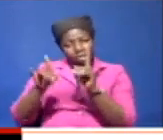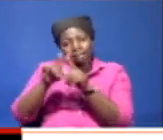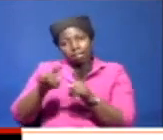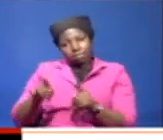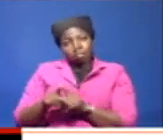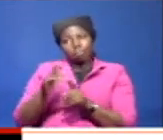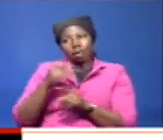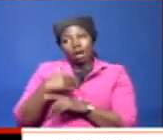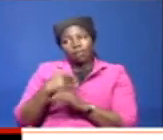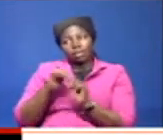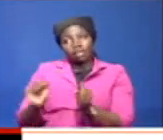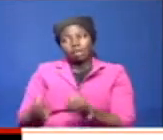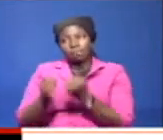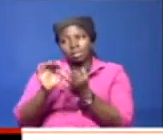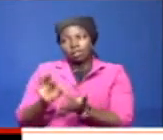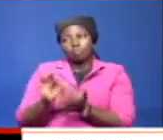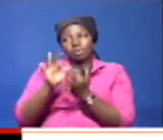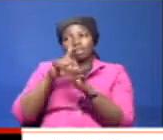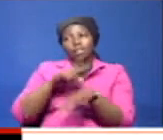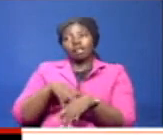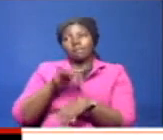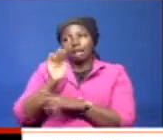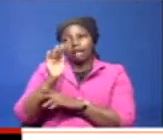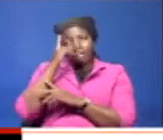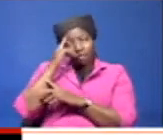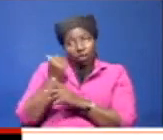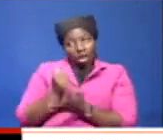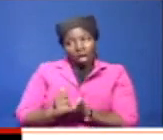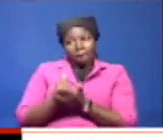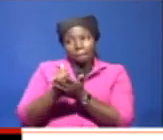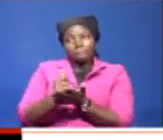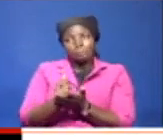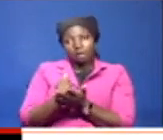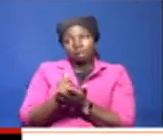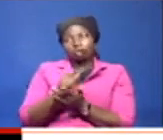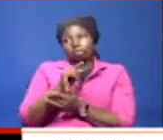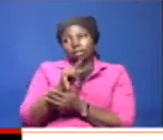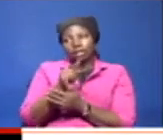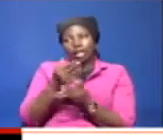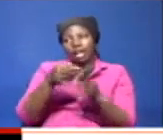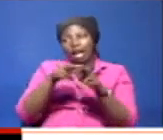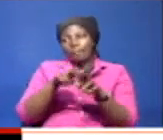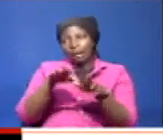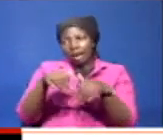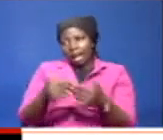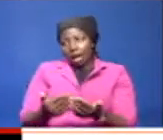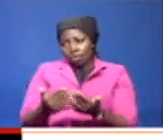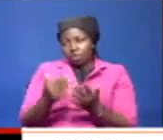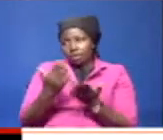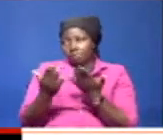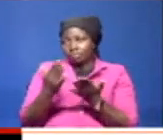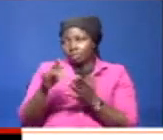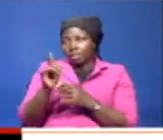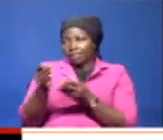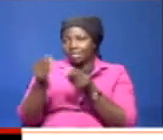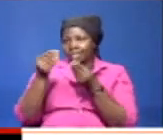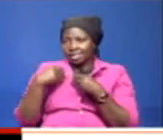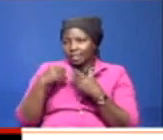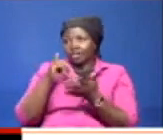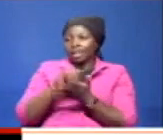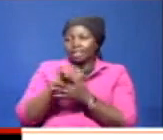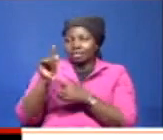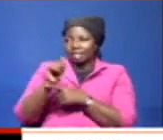when they called for assistance, how would that have happened? And maybe she didn't receive that training.